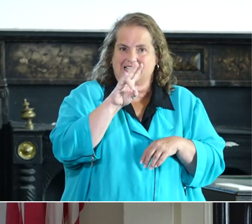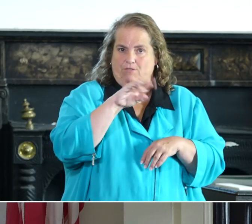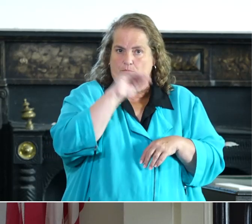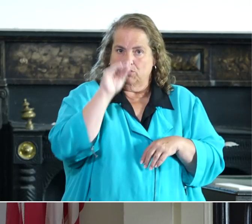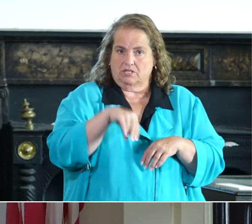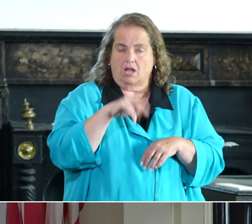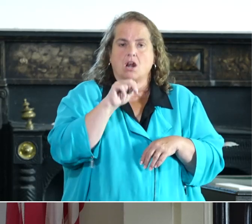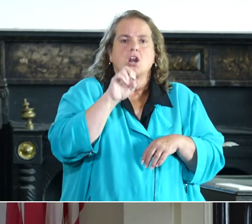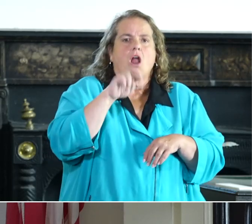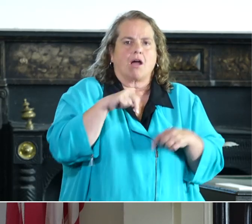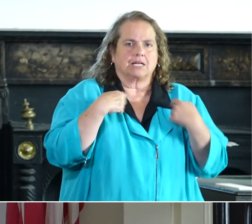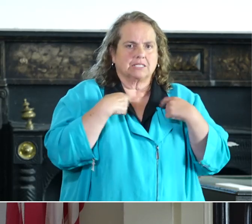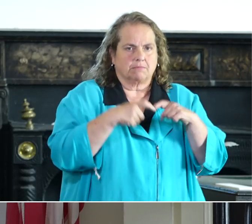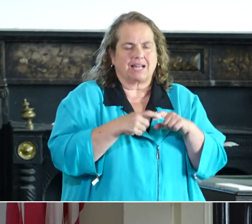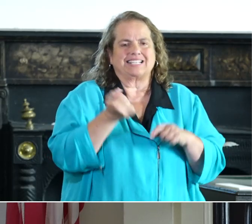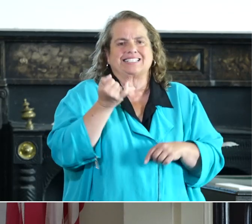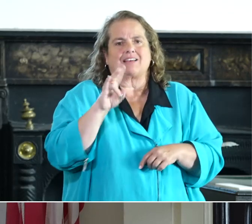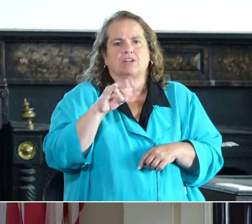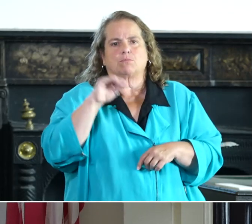82.97% non-Hispanic and